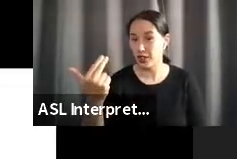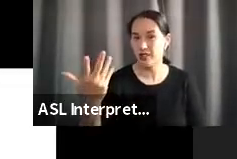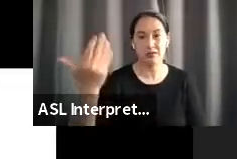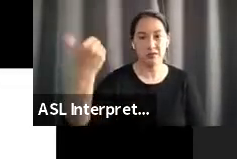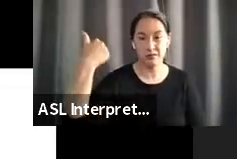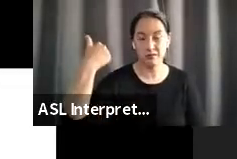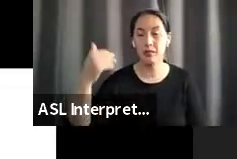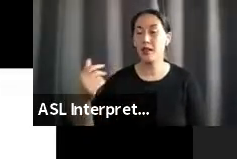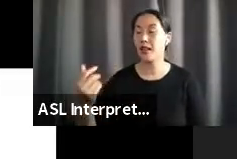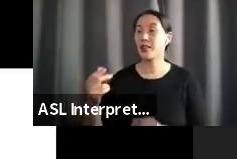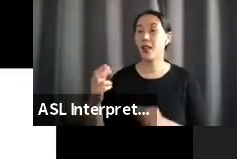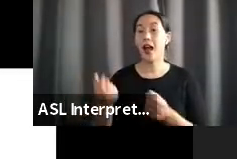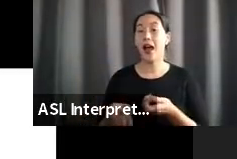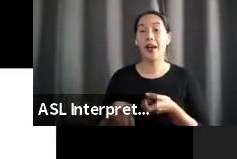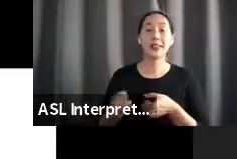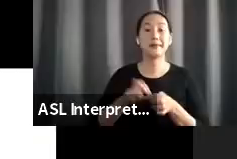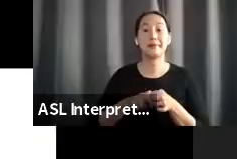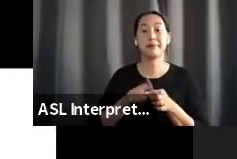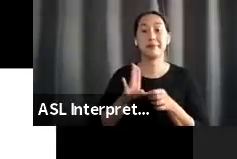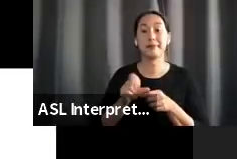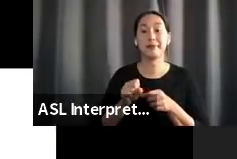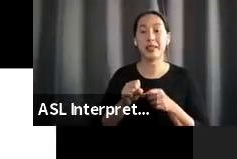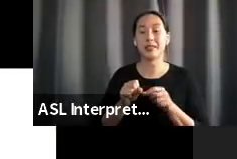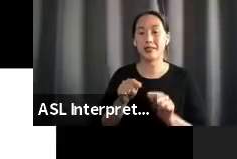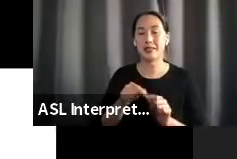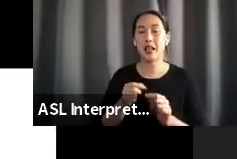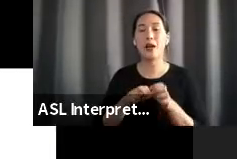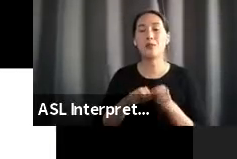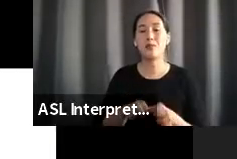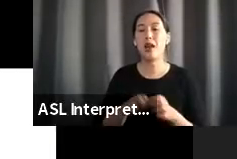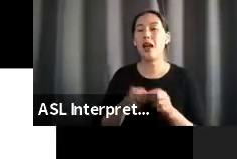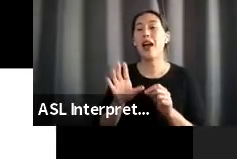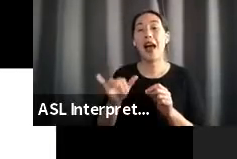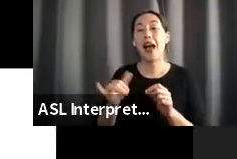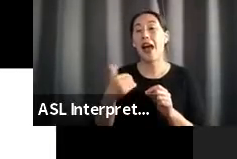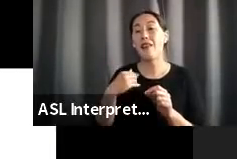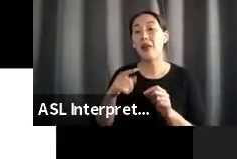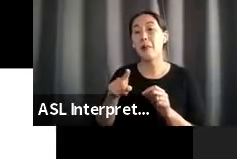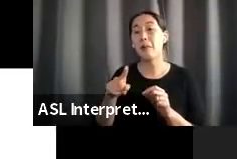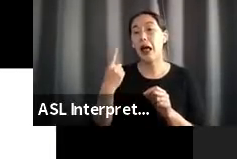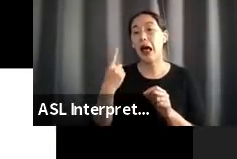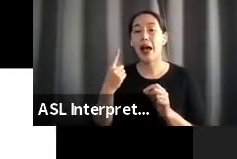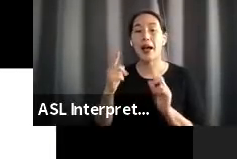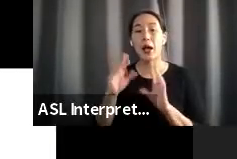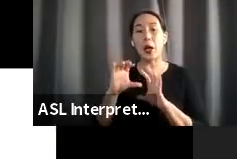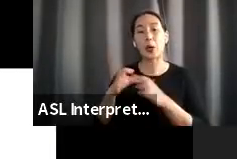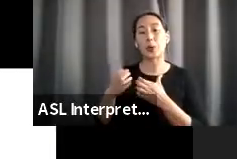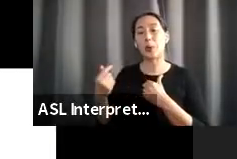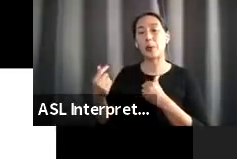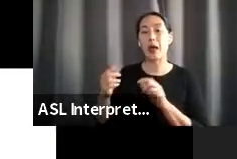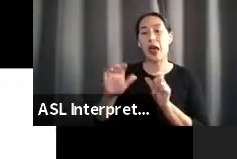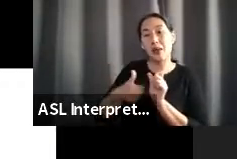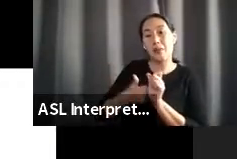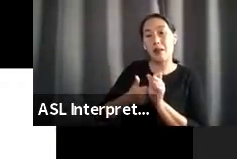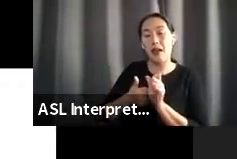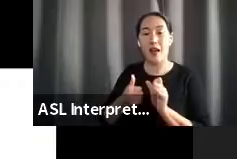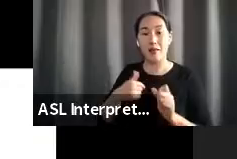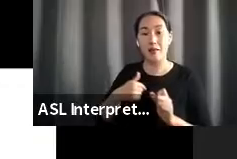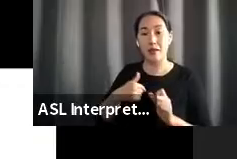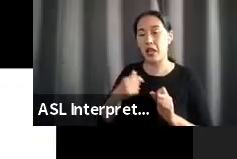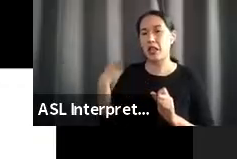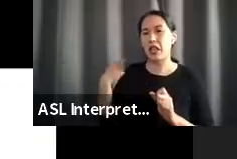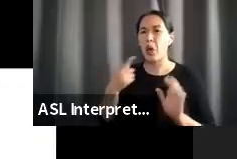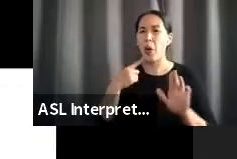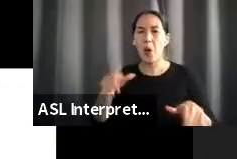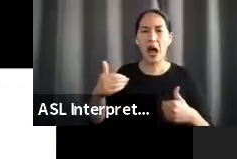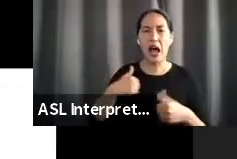bus, a group of Black youth behind me were like having fun and kind of messing with each other. And they were like, I've got COVID, right? You've got